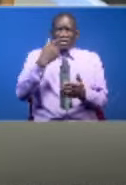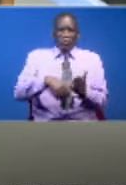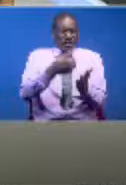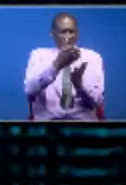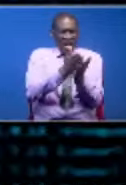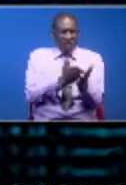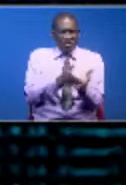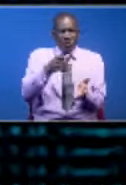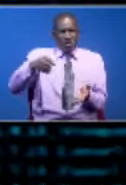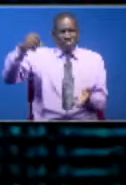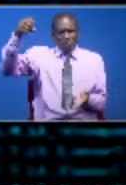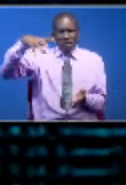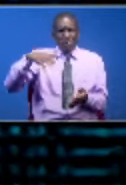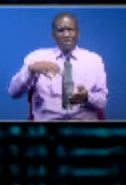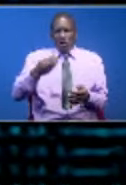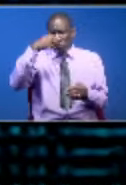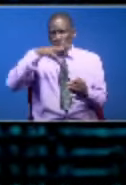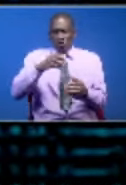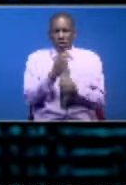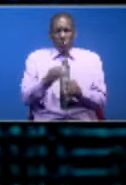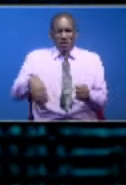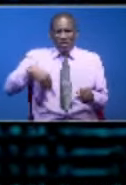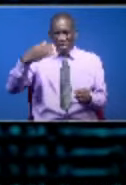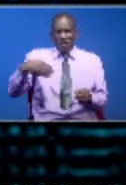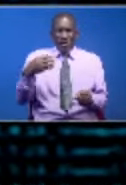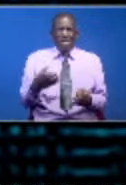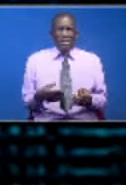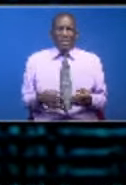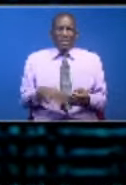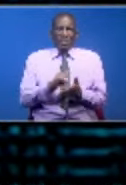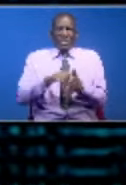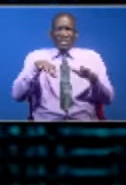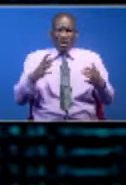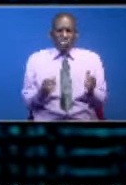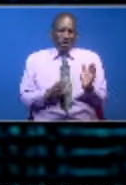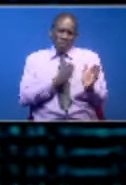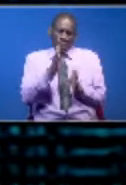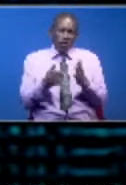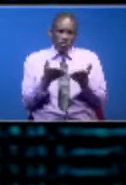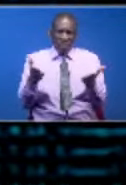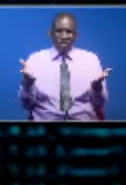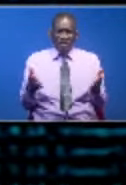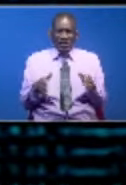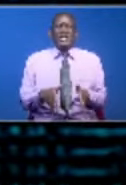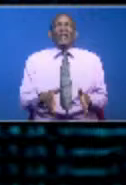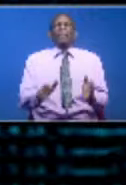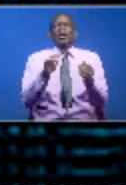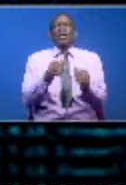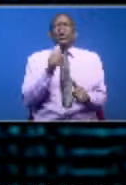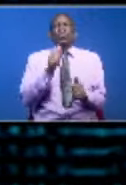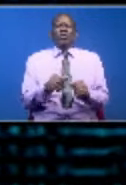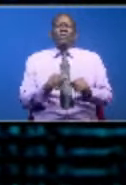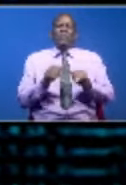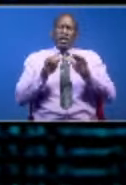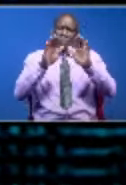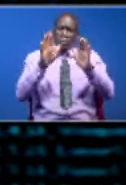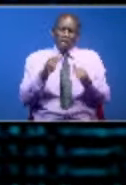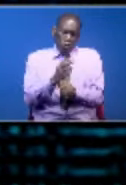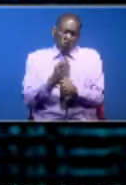lantern that a consumer will spend every day. Now, that's how you have to design your products in the manner that they're useful for the end customer. Yeah.